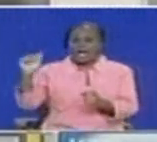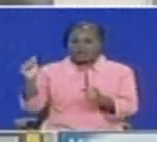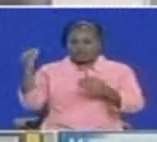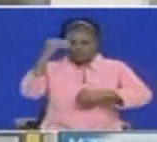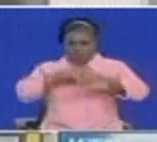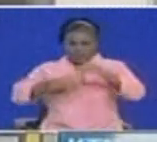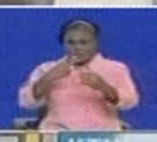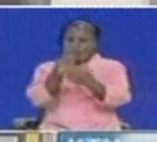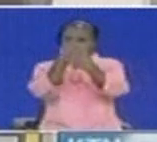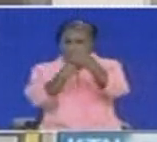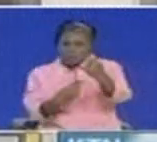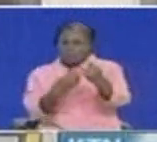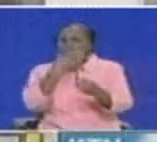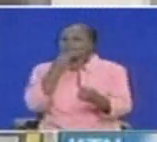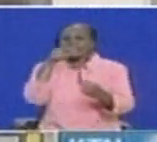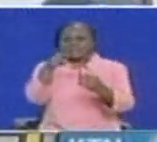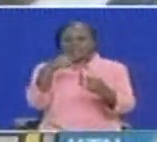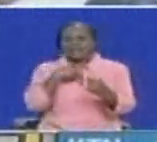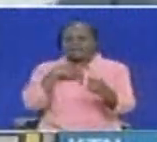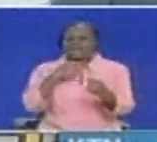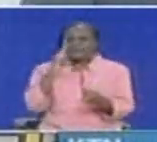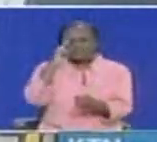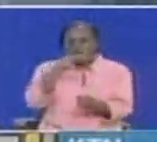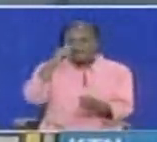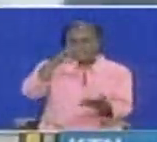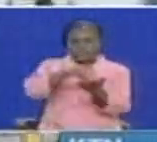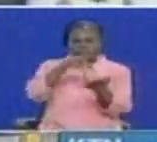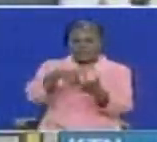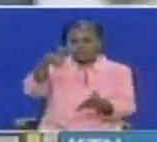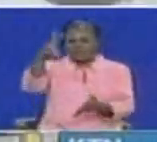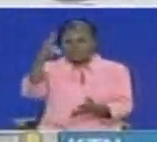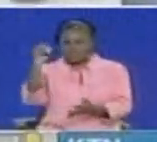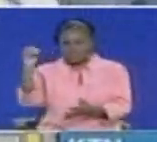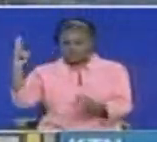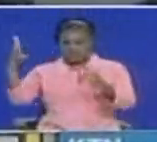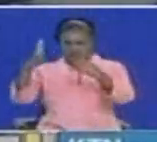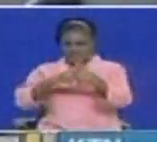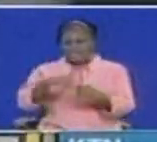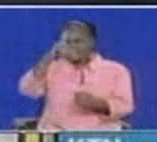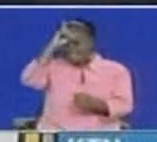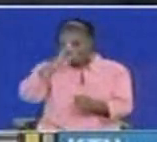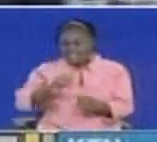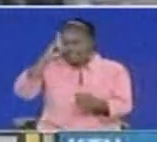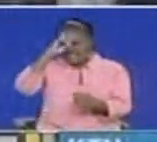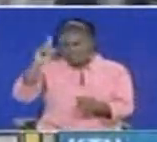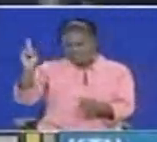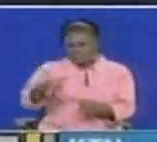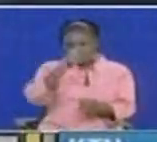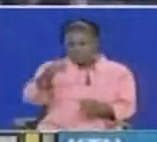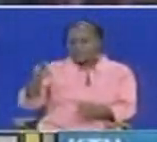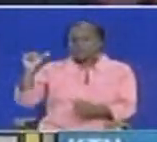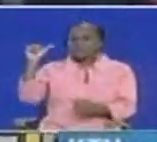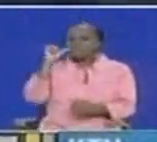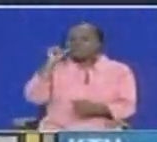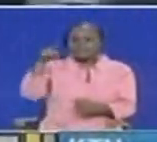however, leave both these men in an awkward position. Back in 2009, the Serious Fraud Office of the United